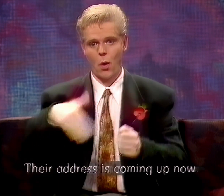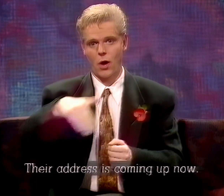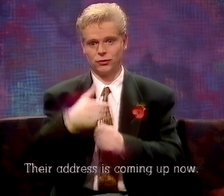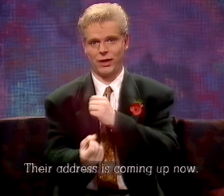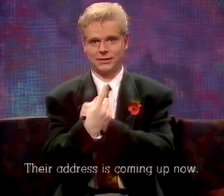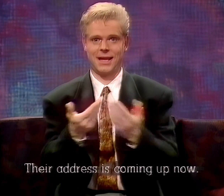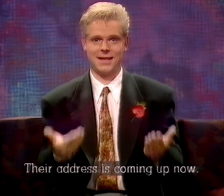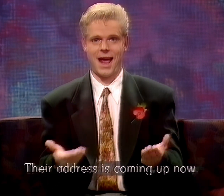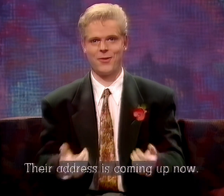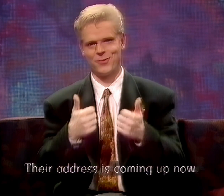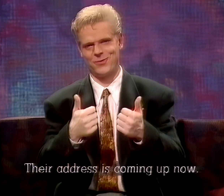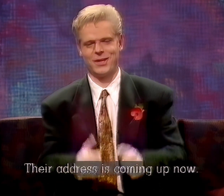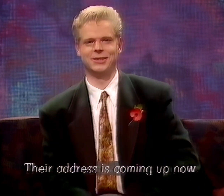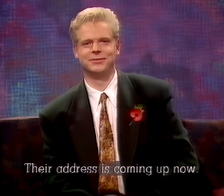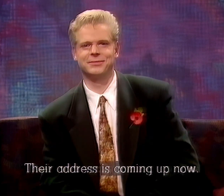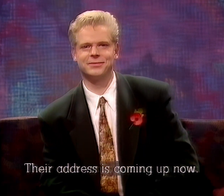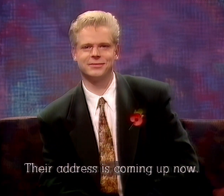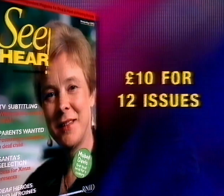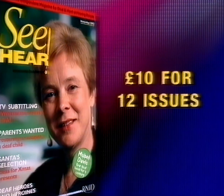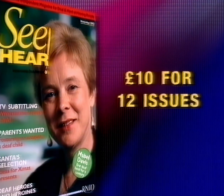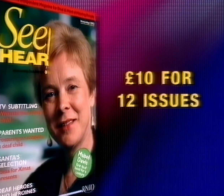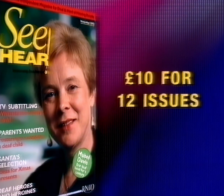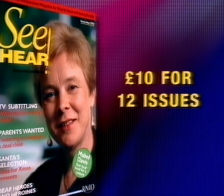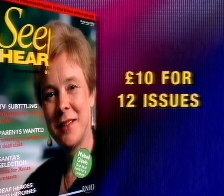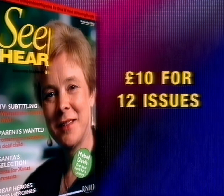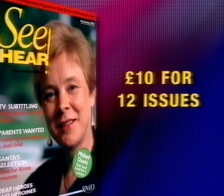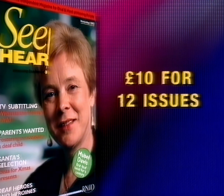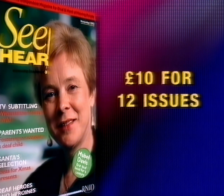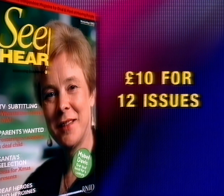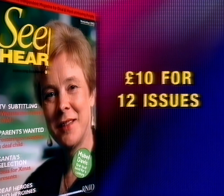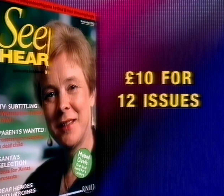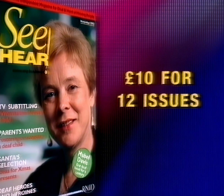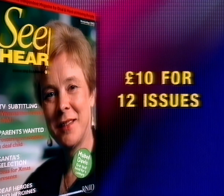And their address is coming up right now. 2. 8.